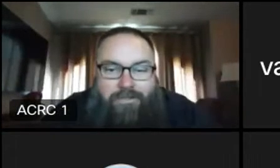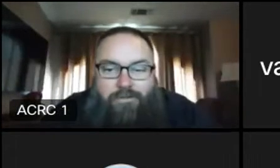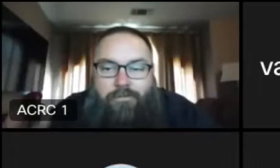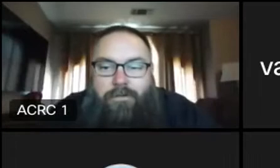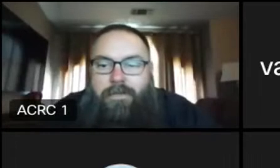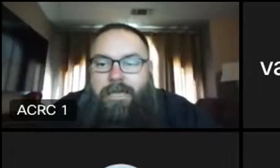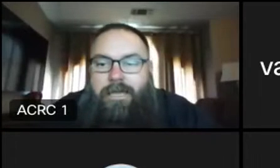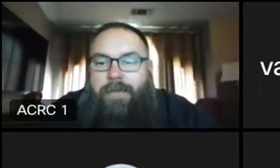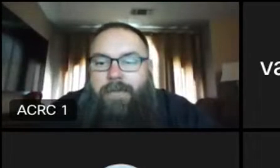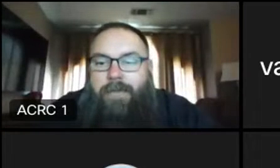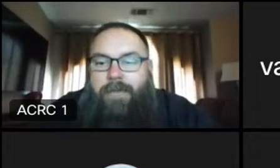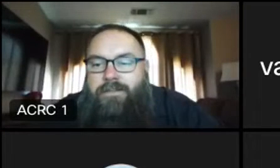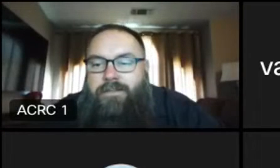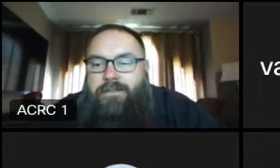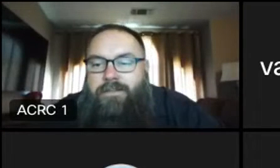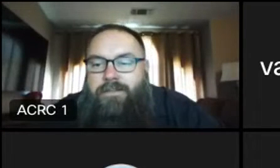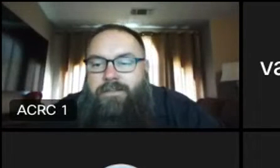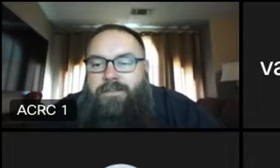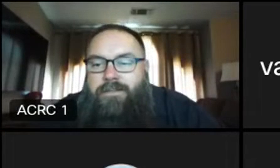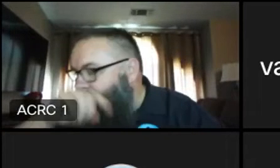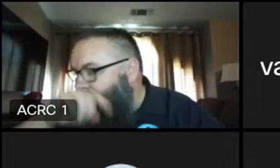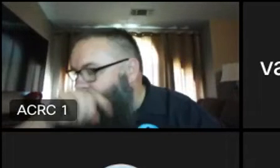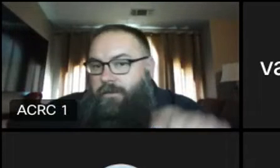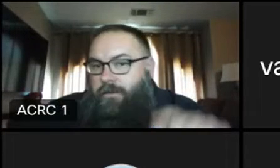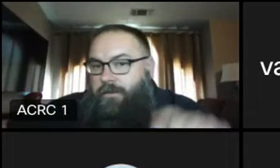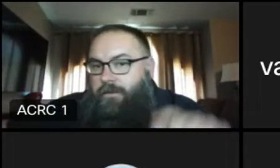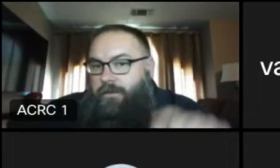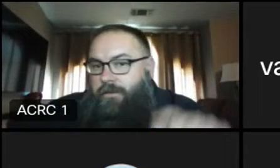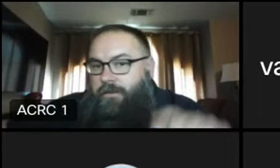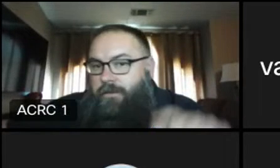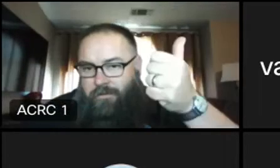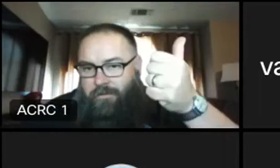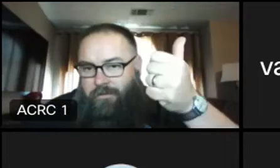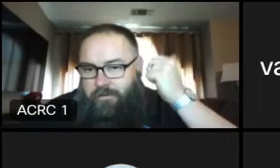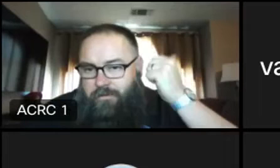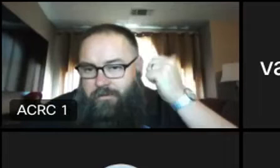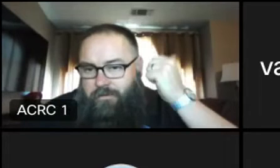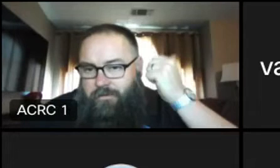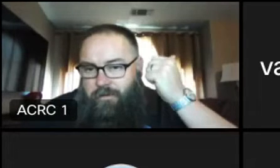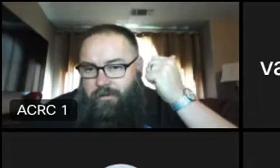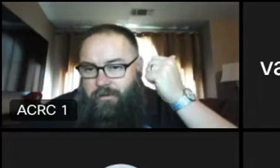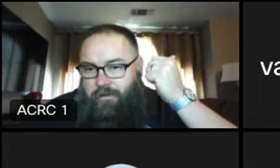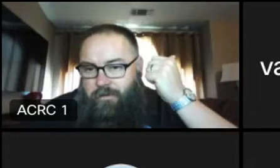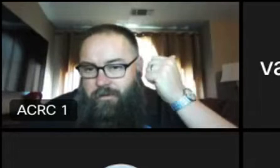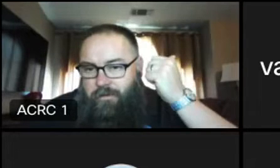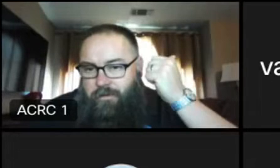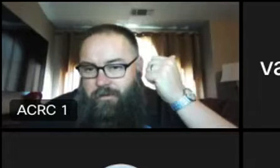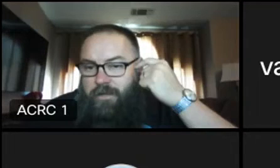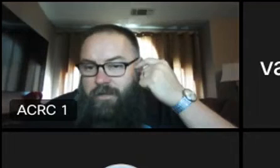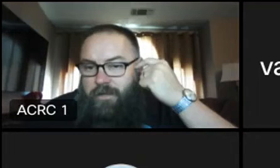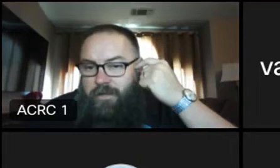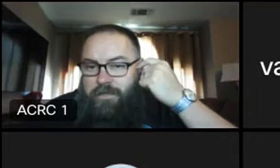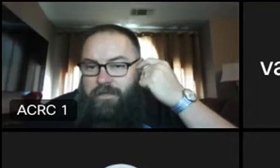way to capture that information. And so survey, and then maybe programs complete